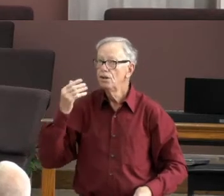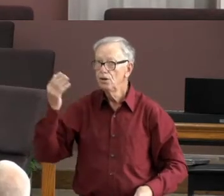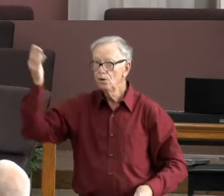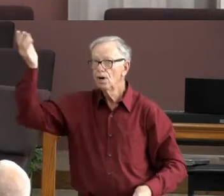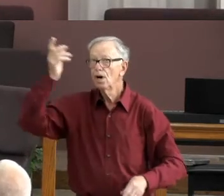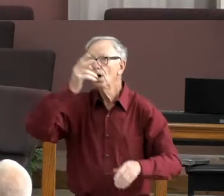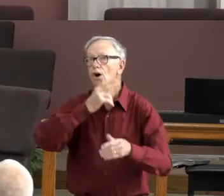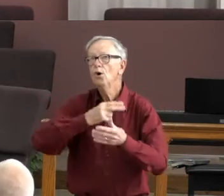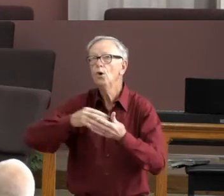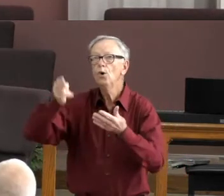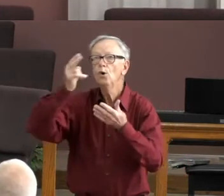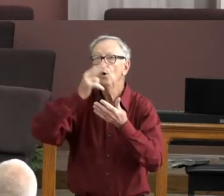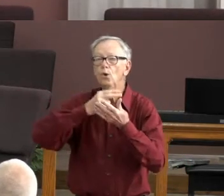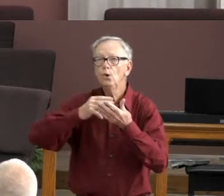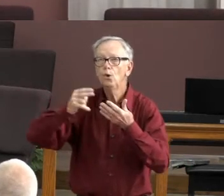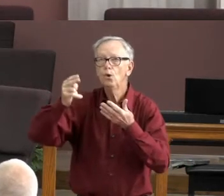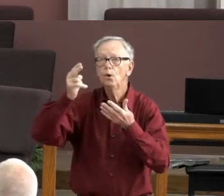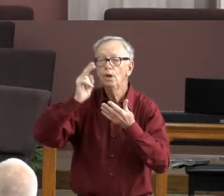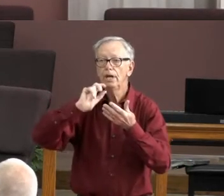galaxy. You are